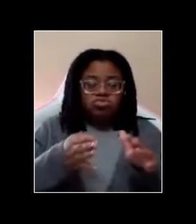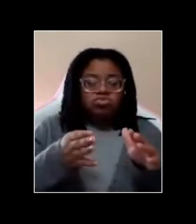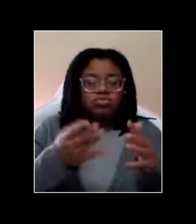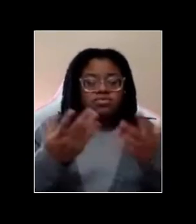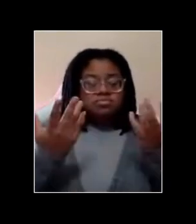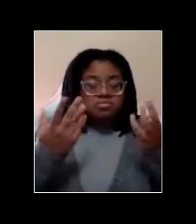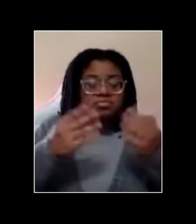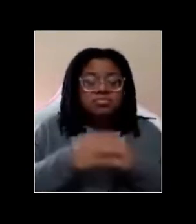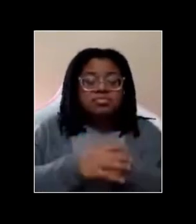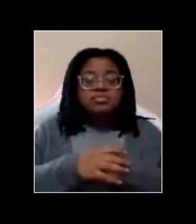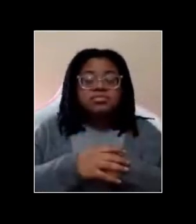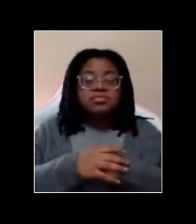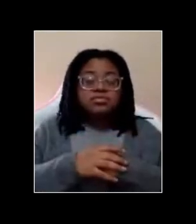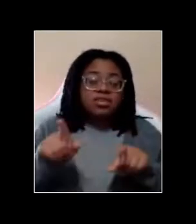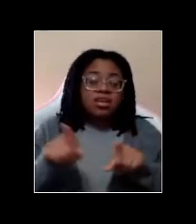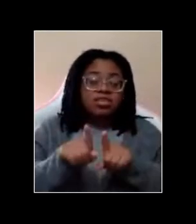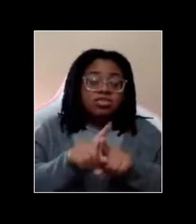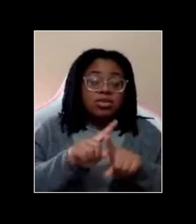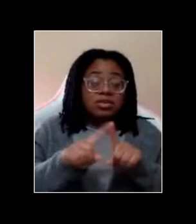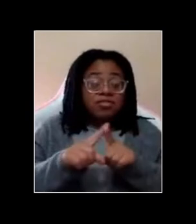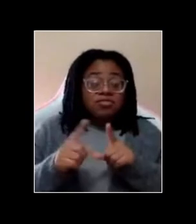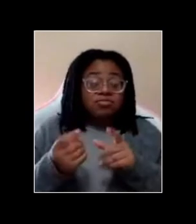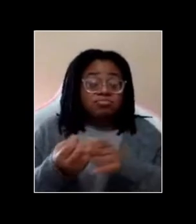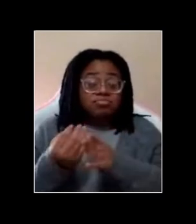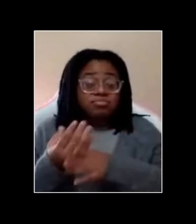blooms can pop up in those conditions.